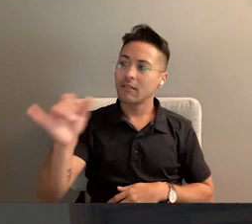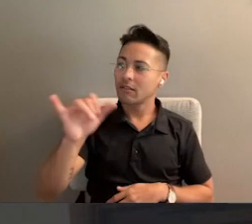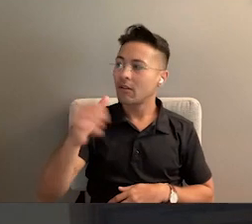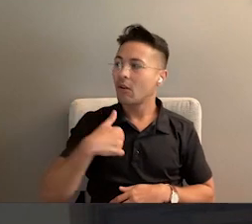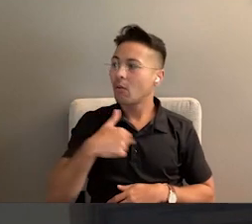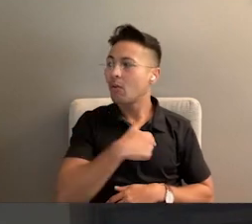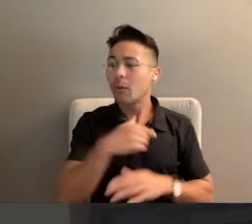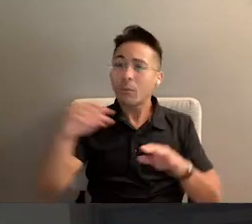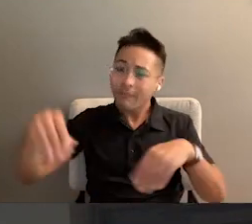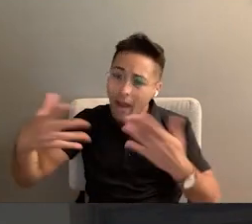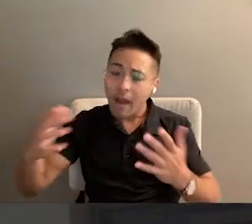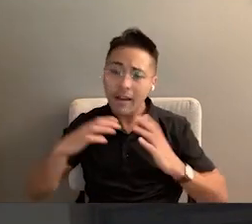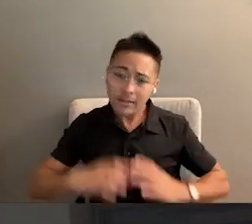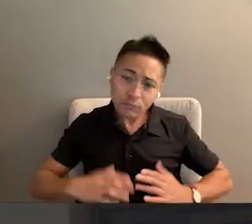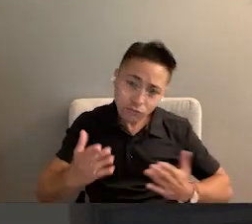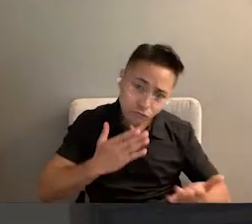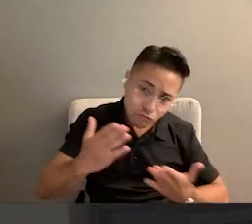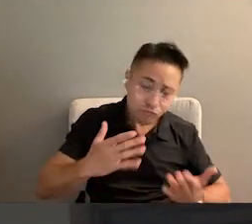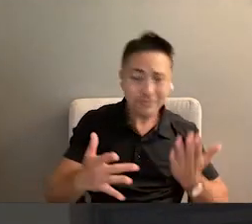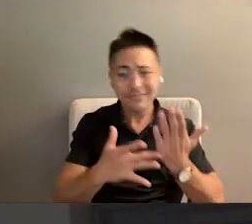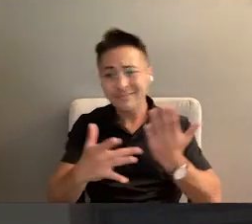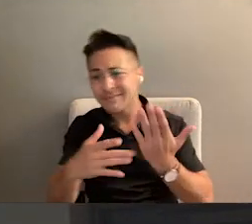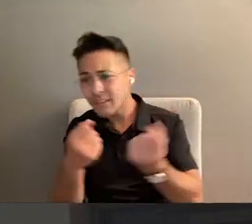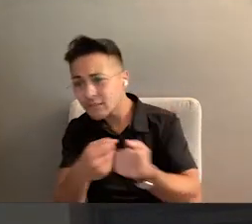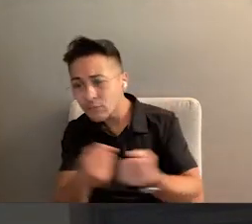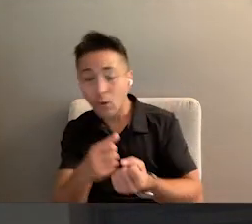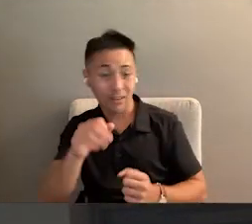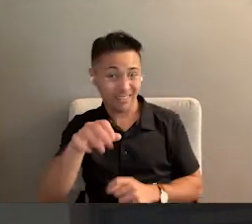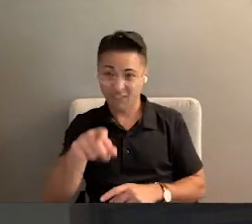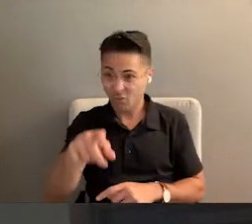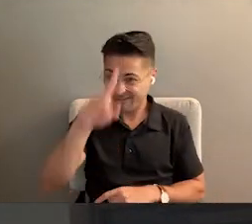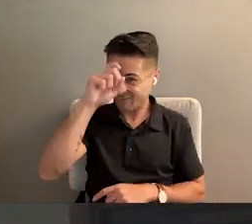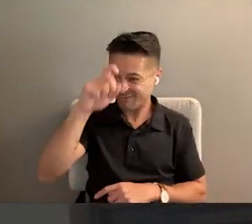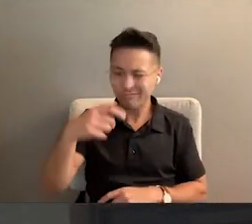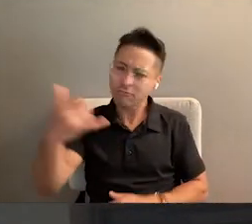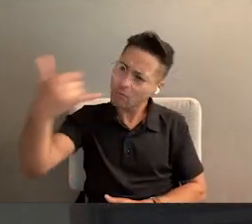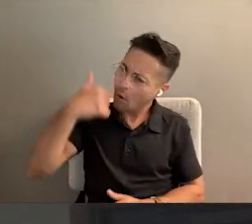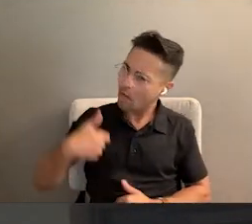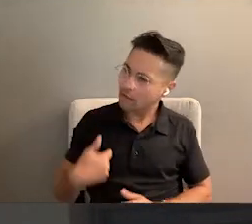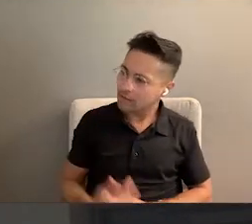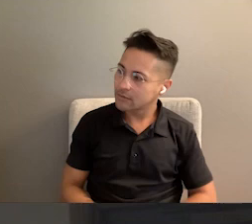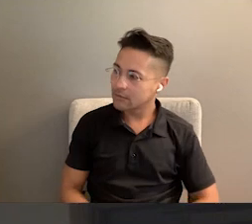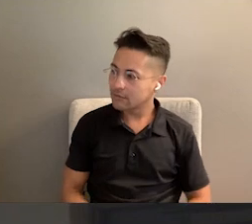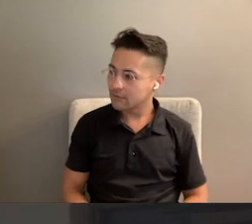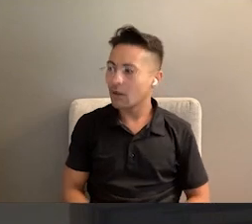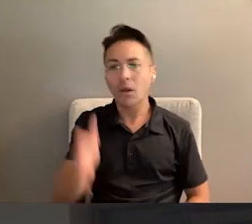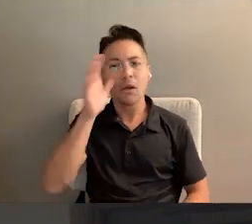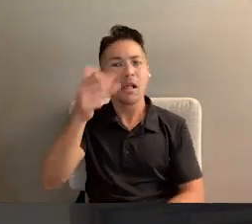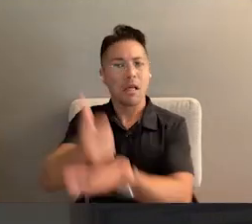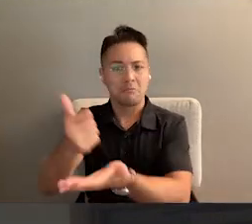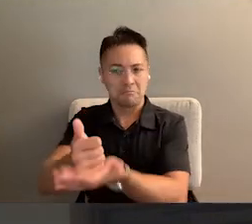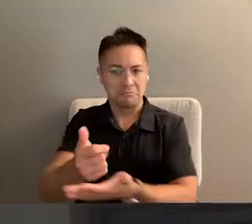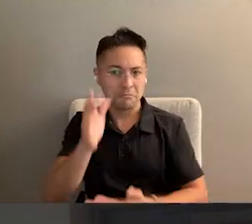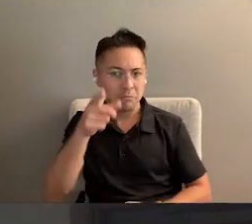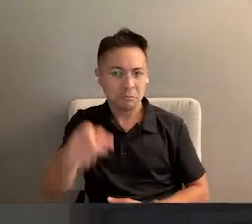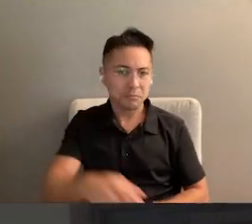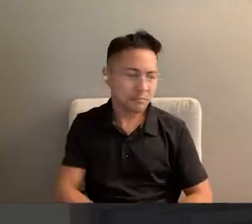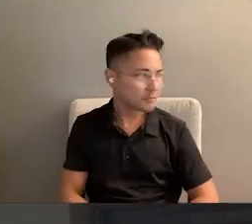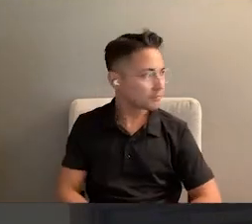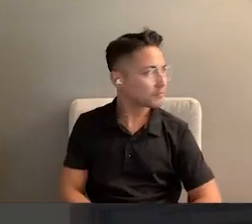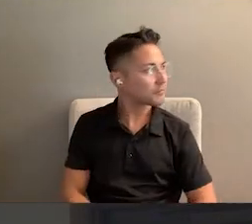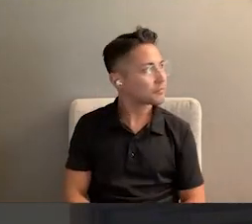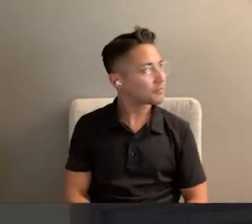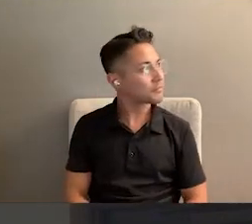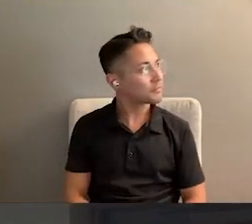so that's part of what we do there. We provide customer service and technical assistance. Again, you got questions, you call